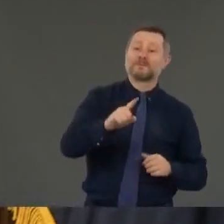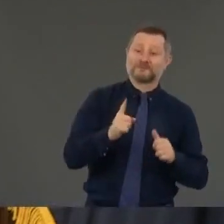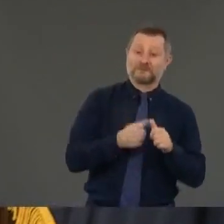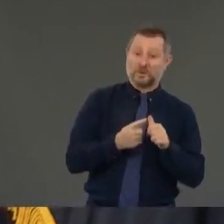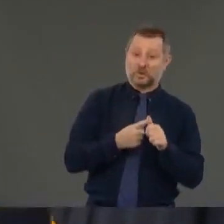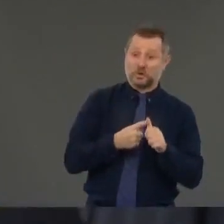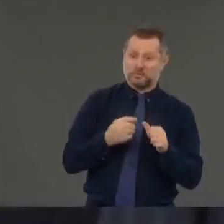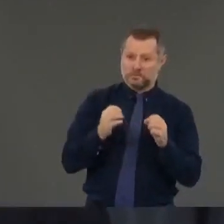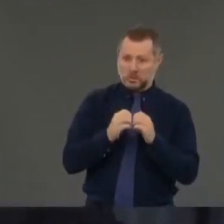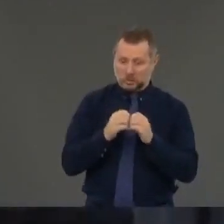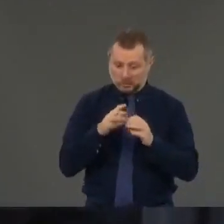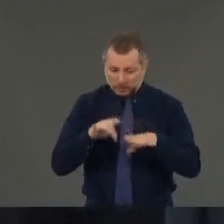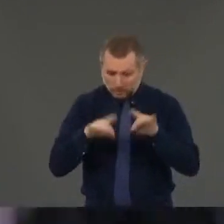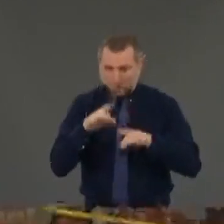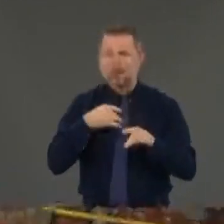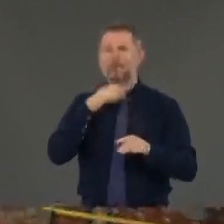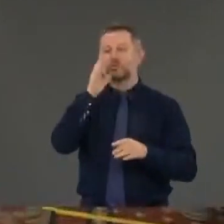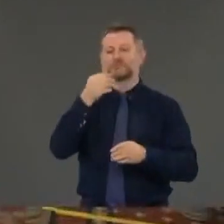facts, and then we'll decide.